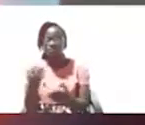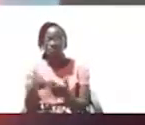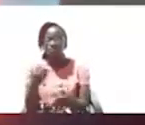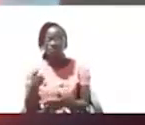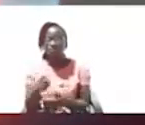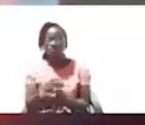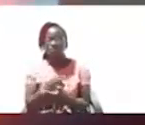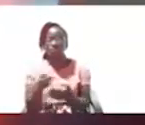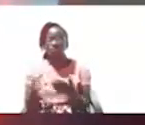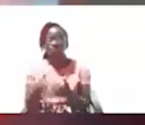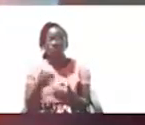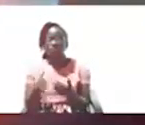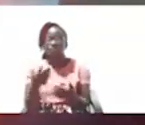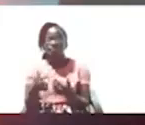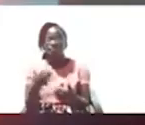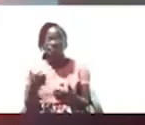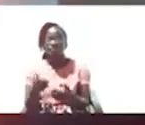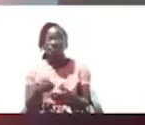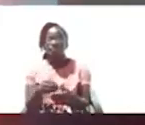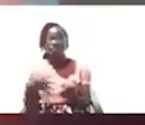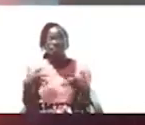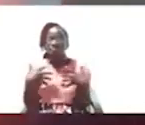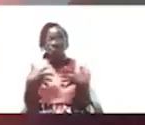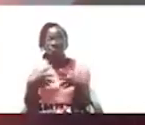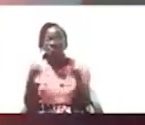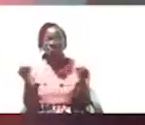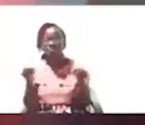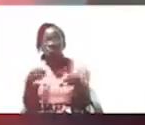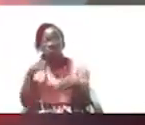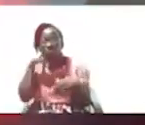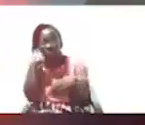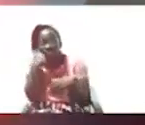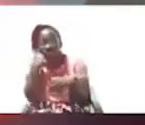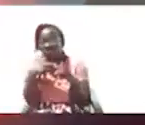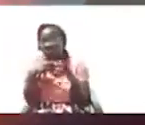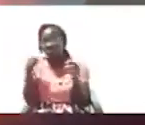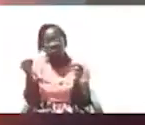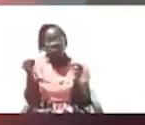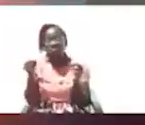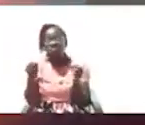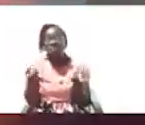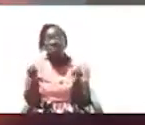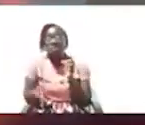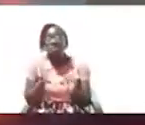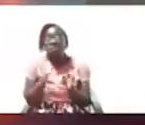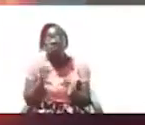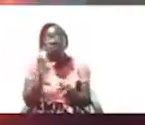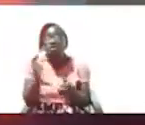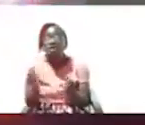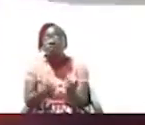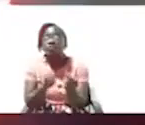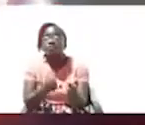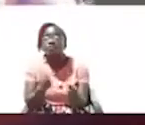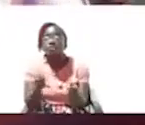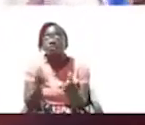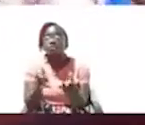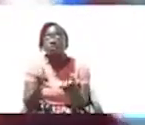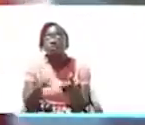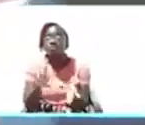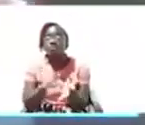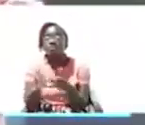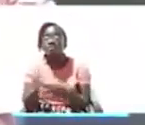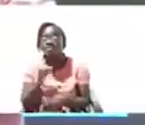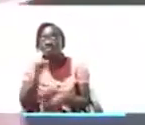Come. Sorry. Don't be afraid. Don't be shy. So to America, Jesus in China. If you're running to Jesus, it is